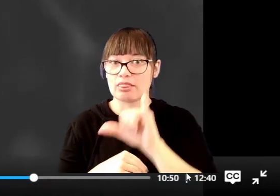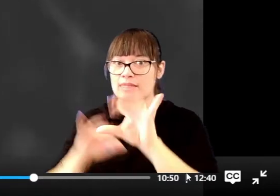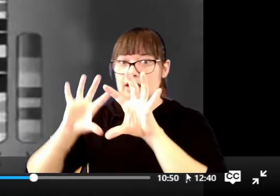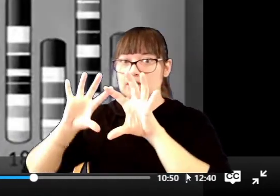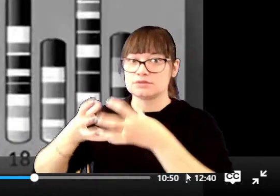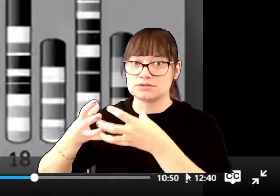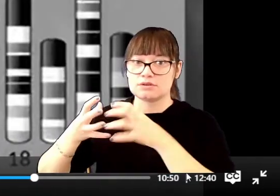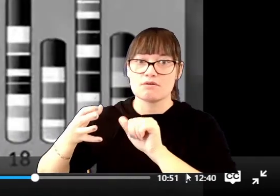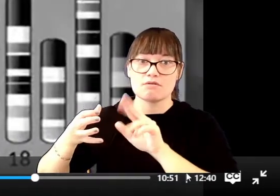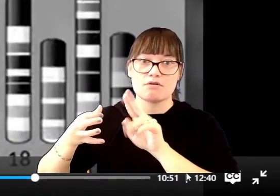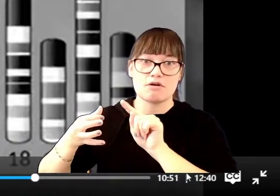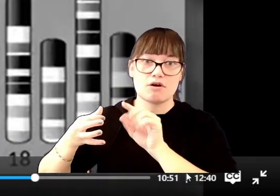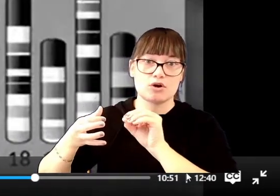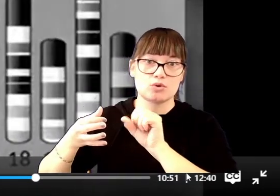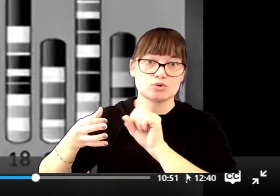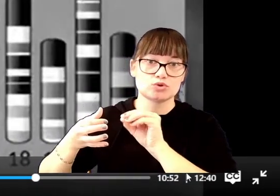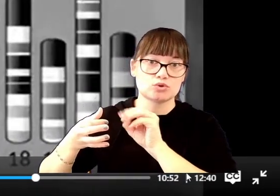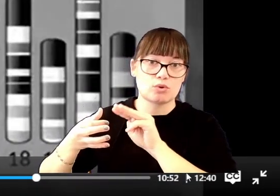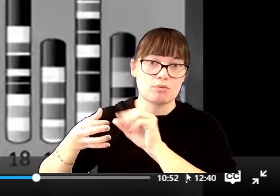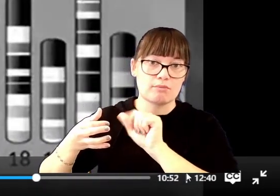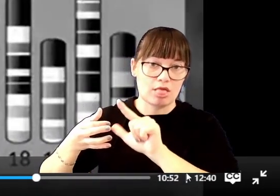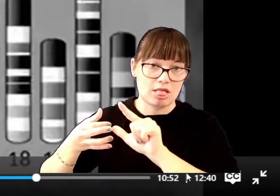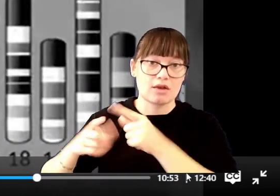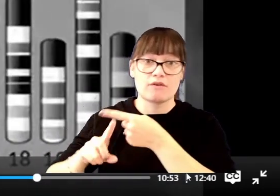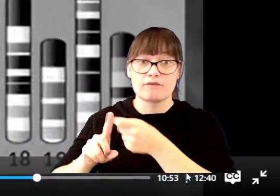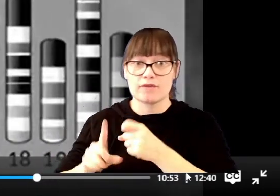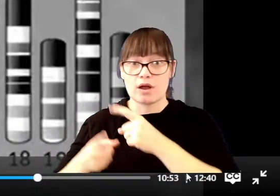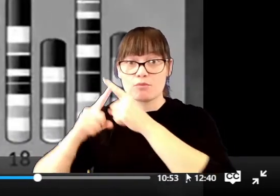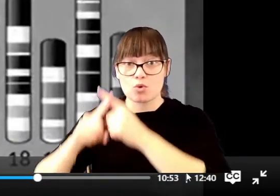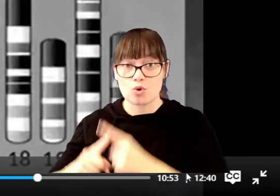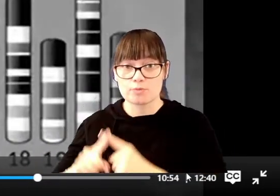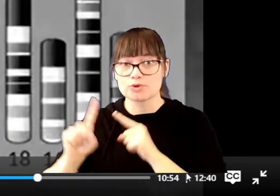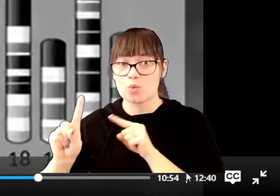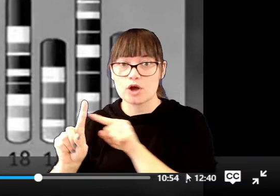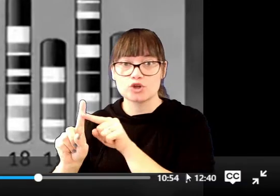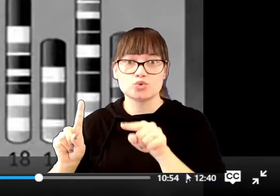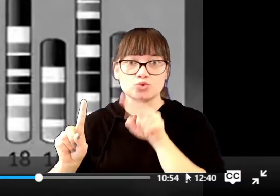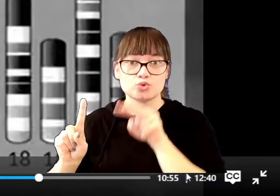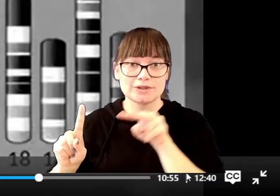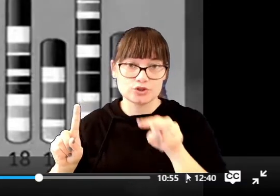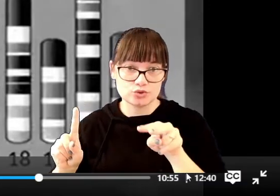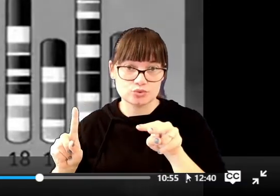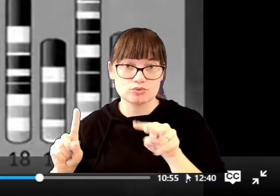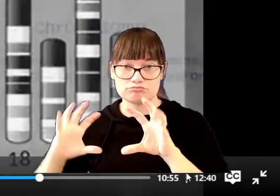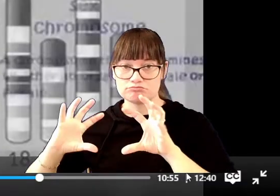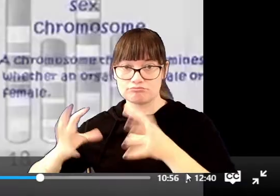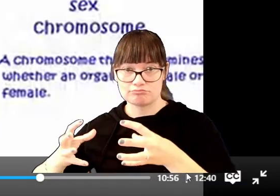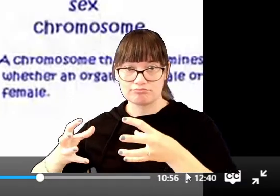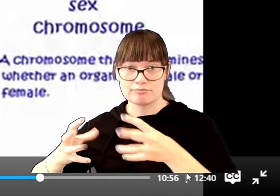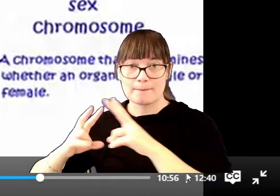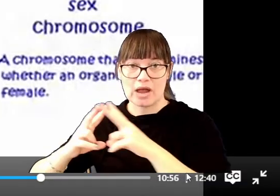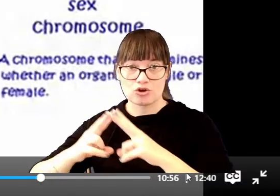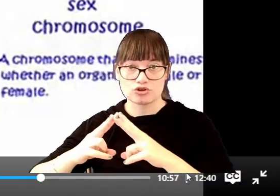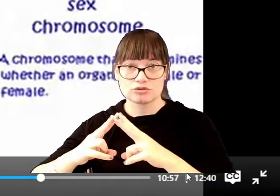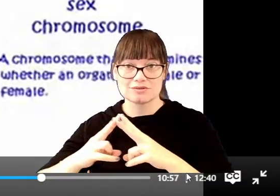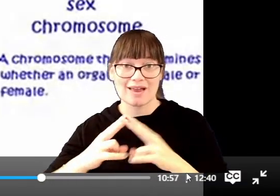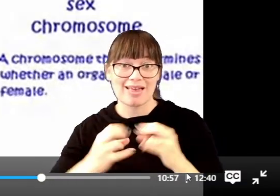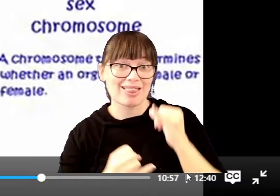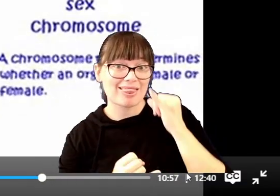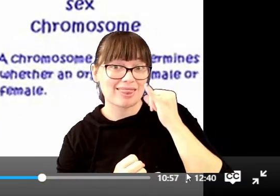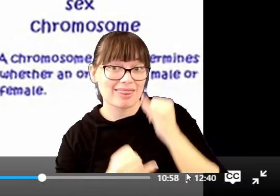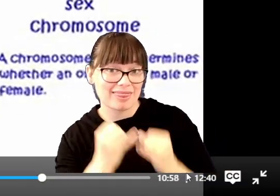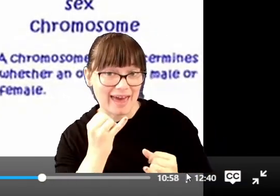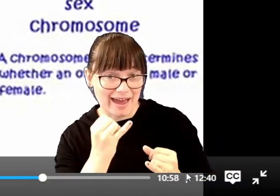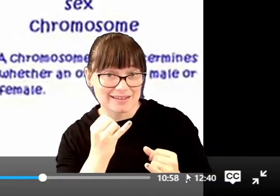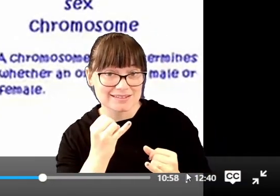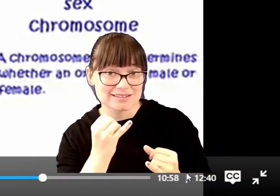on chromosomes 1 through 22. So if we line all of our chromosomes up, we're talking about the first 22 pair. The last 22 pair of